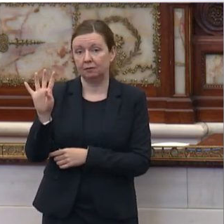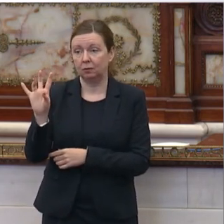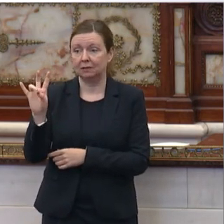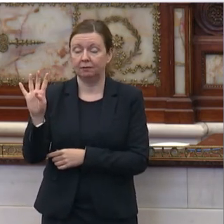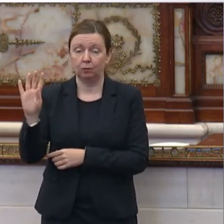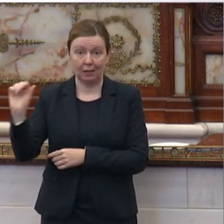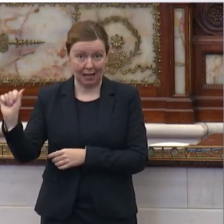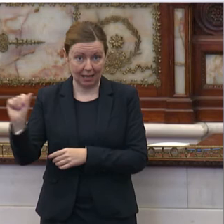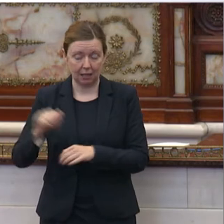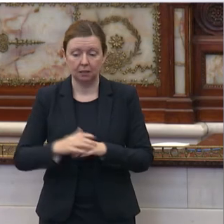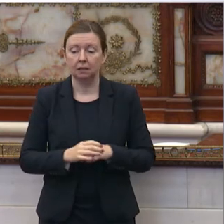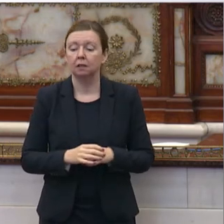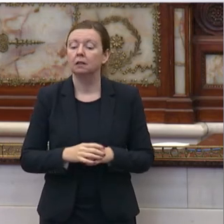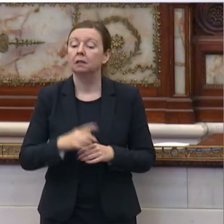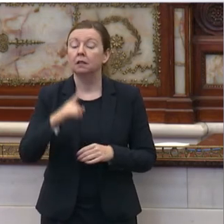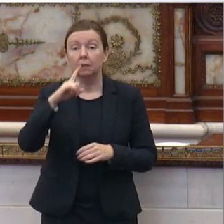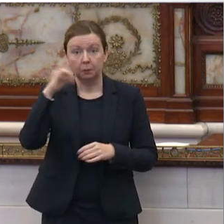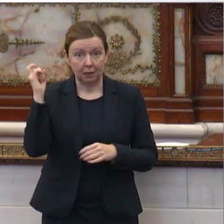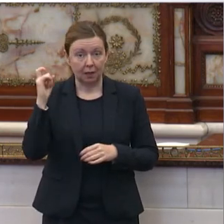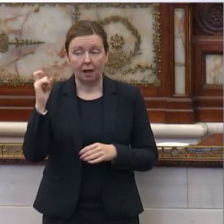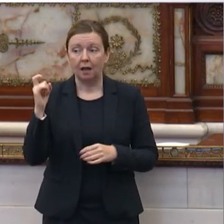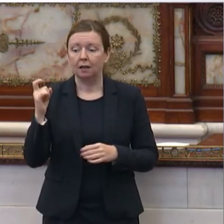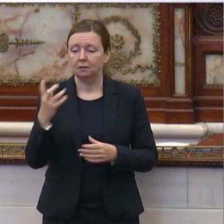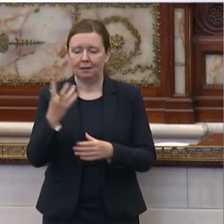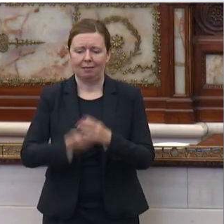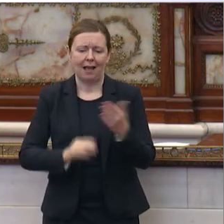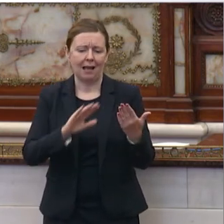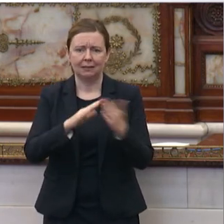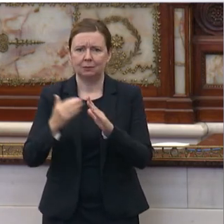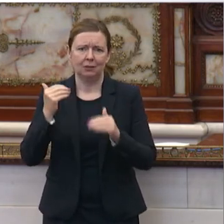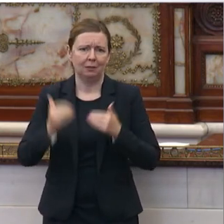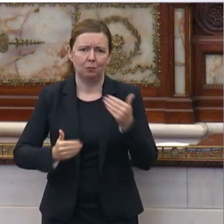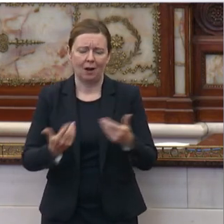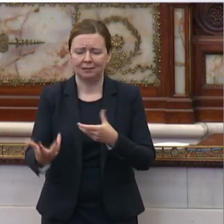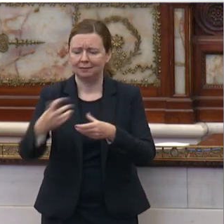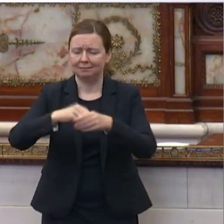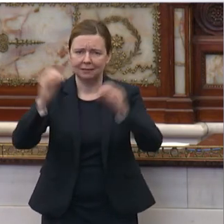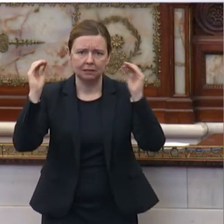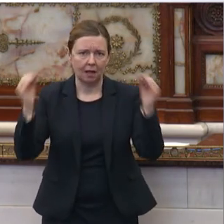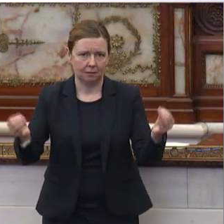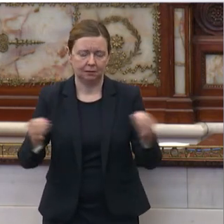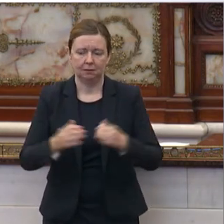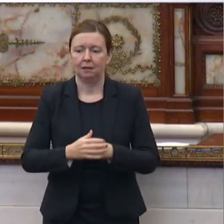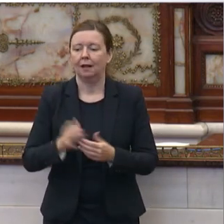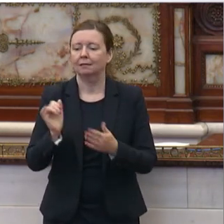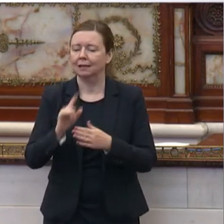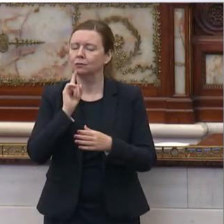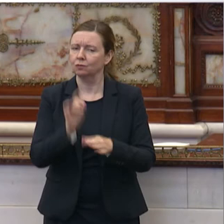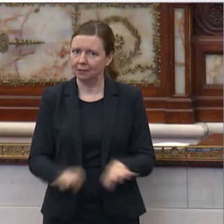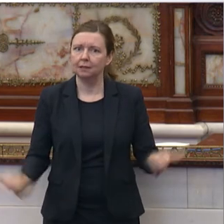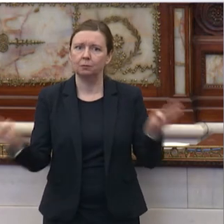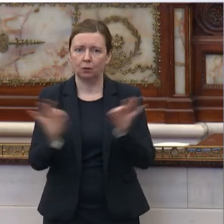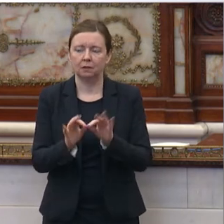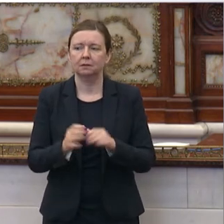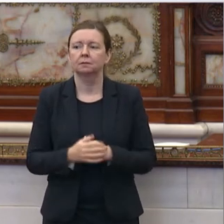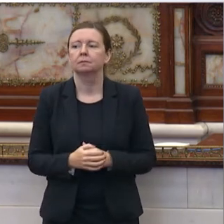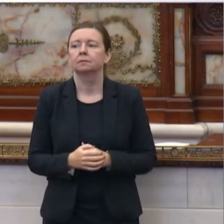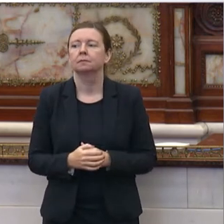210-474A. One, because it lacks the community process, community engagement process, which is extremely important.